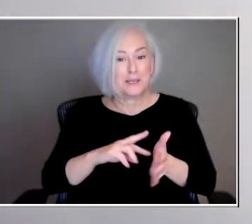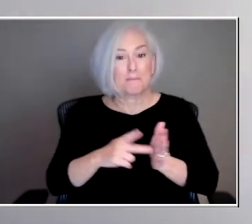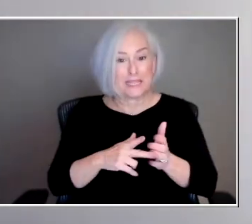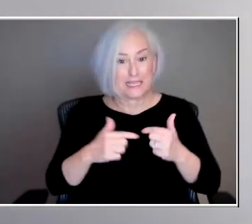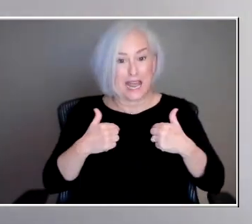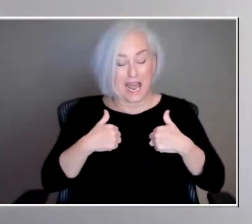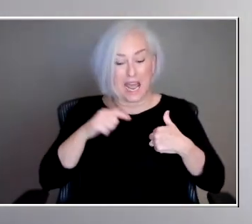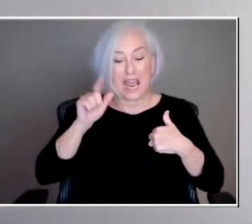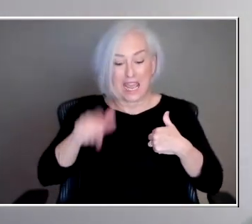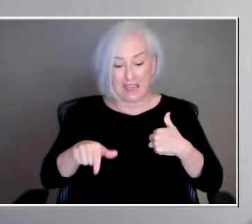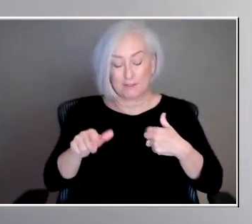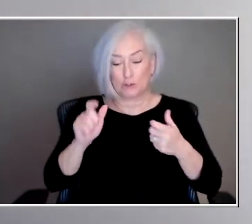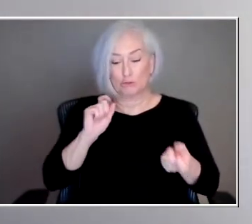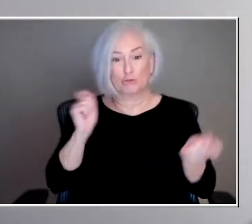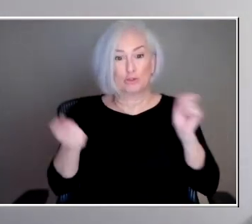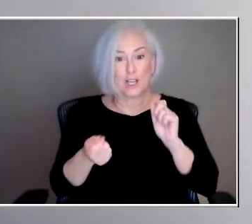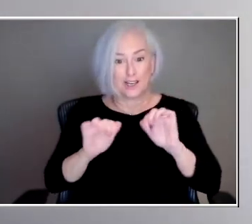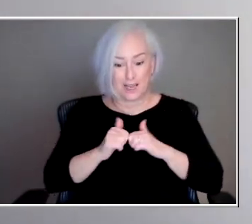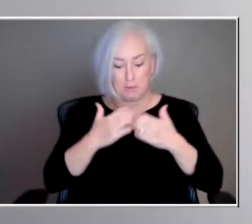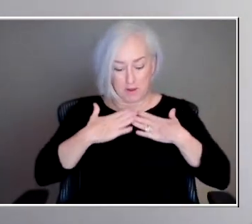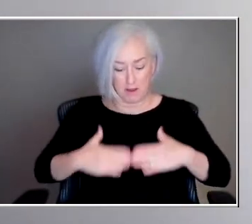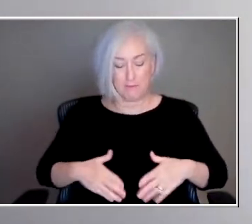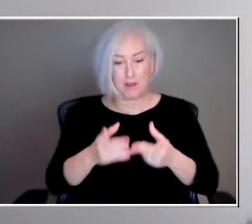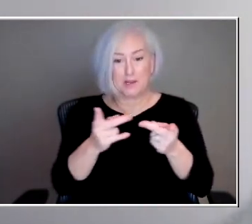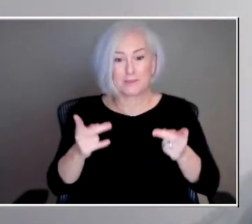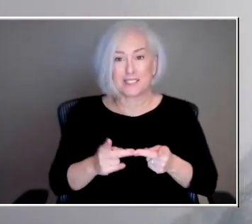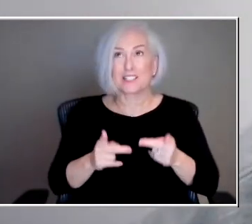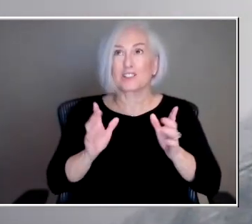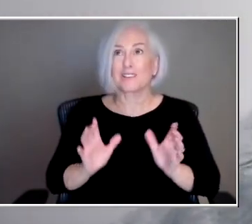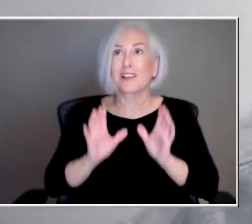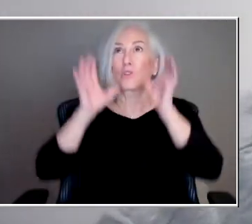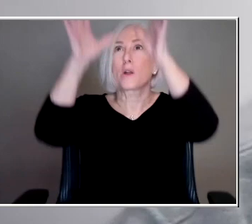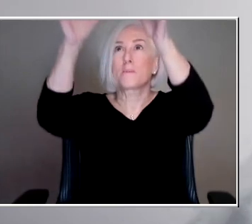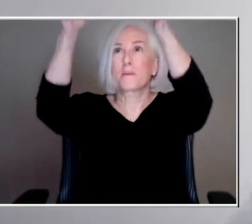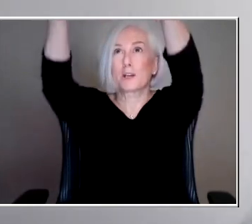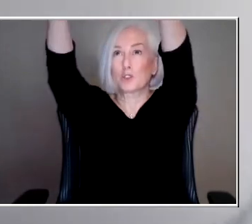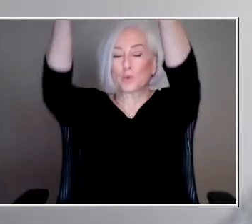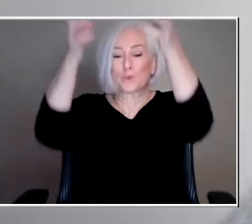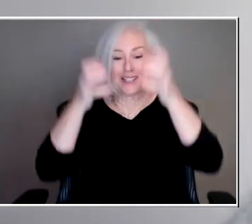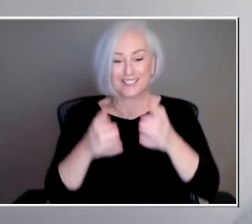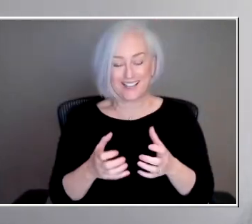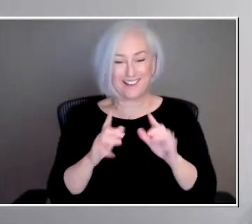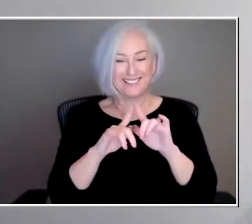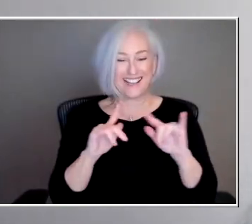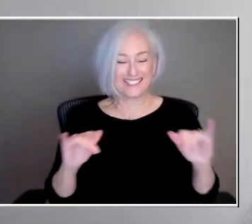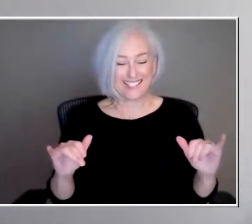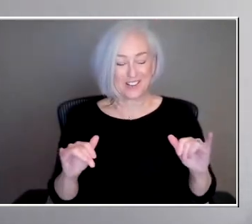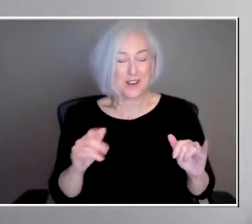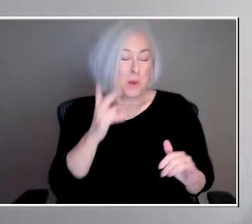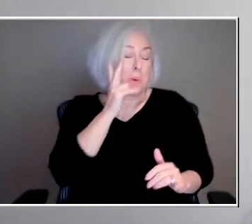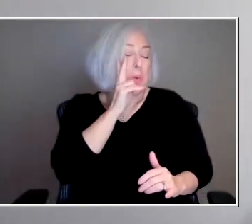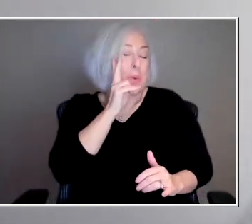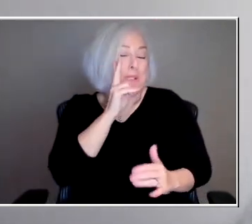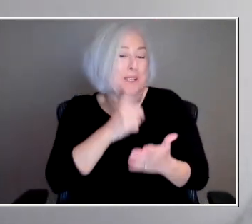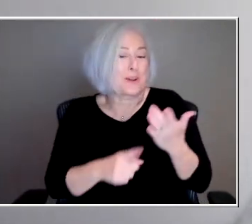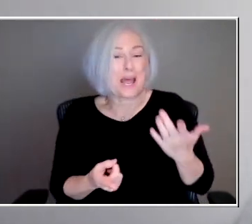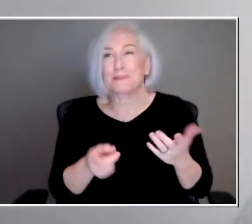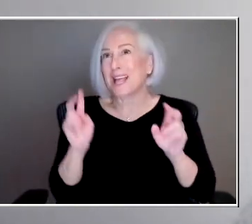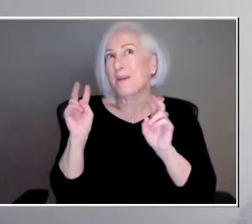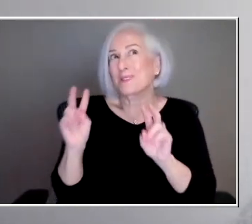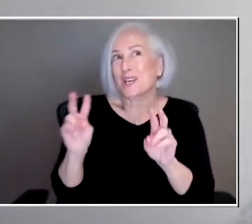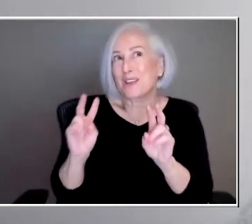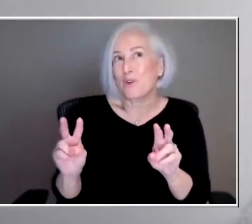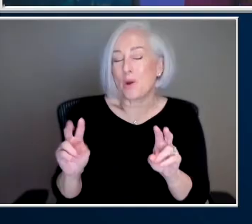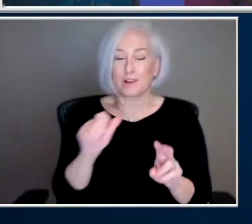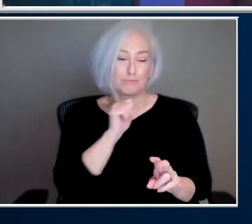I grab him off of things he shouldn't be on and such. So we'll see how that part goes, but I'm looking forward to it. I'm not fearing it. So that's a good